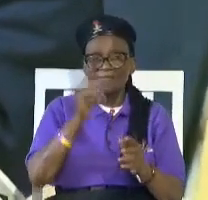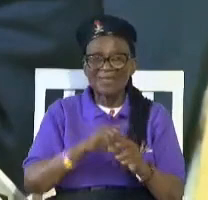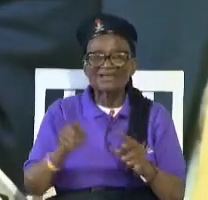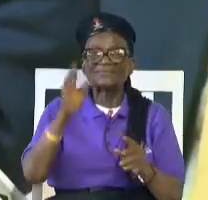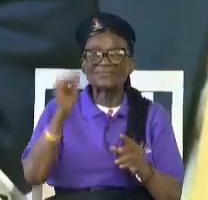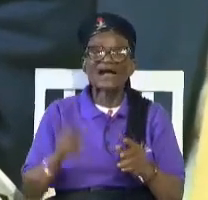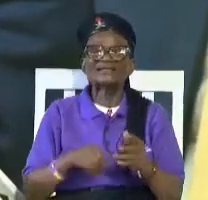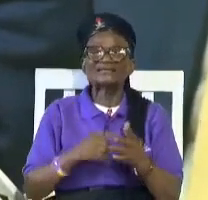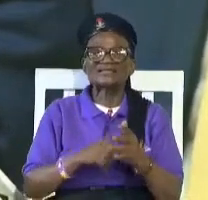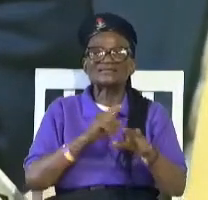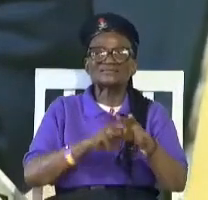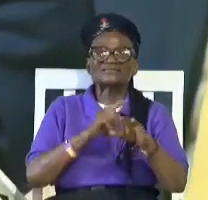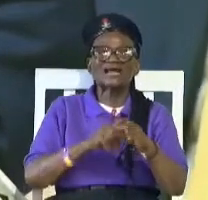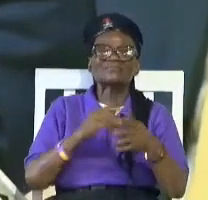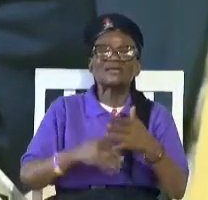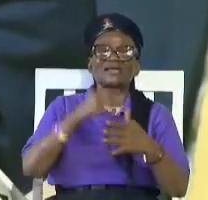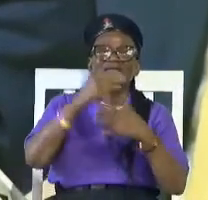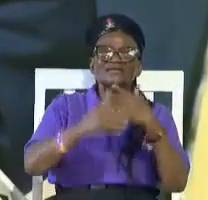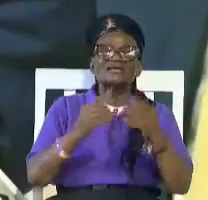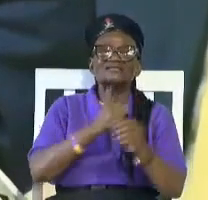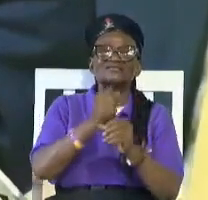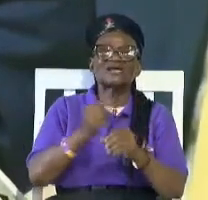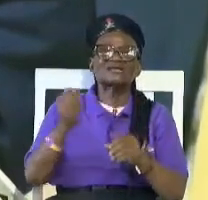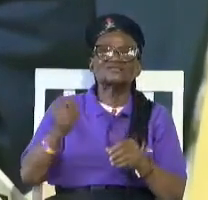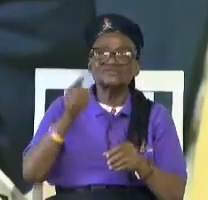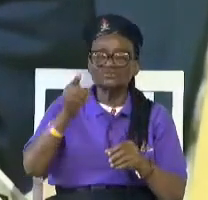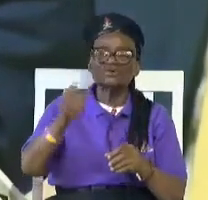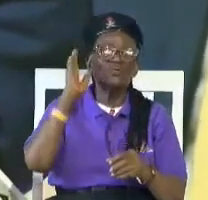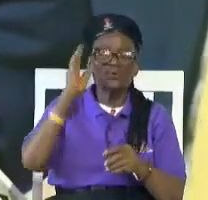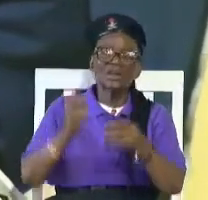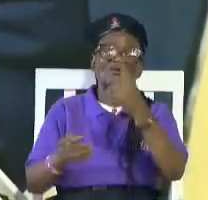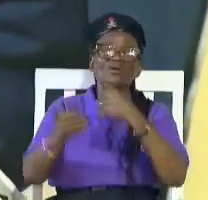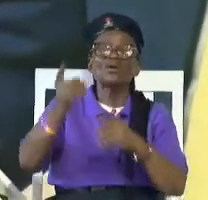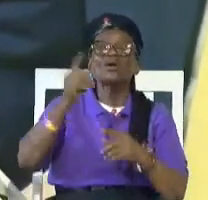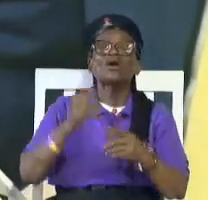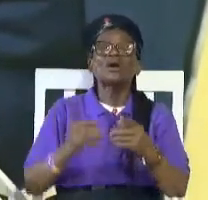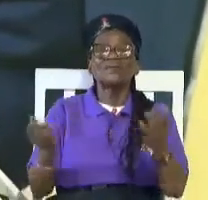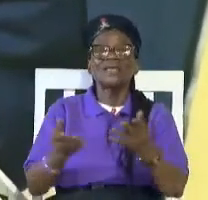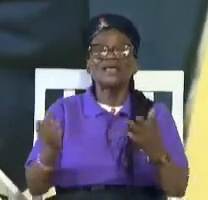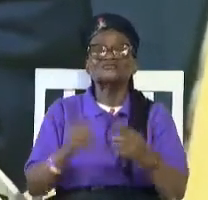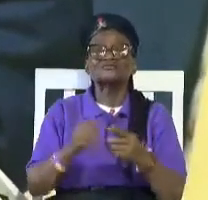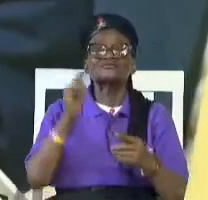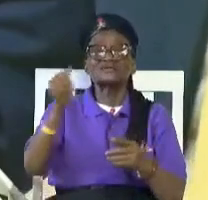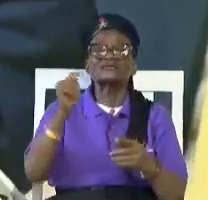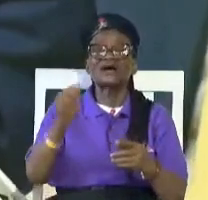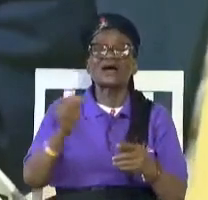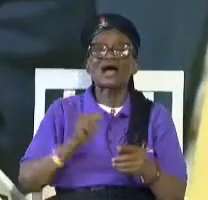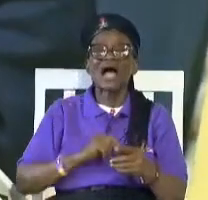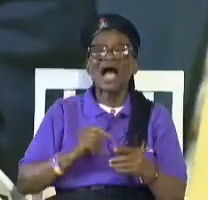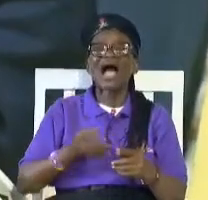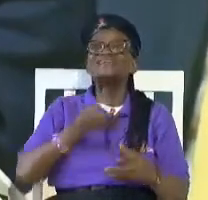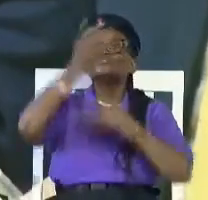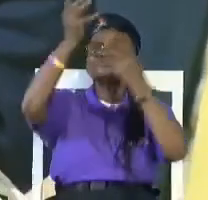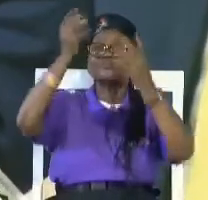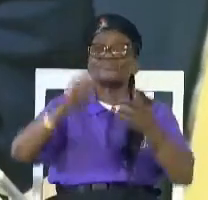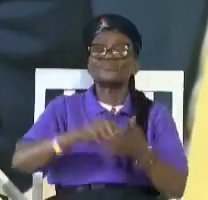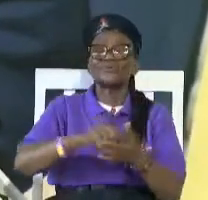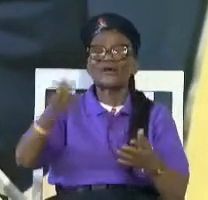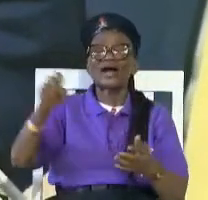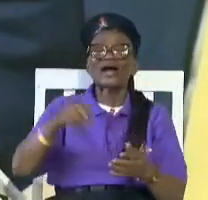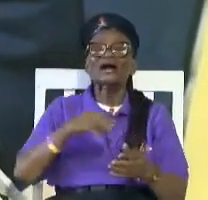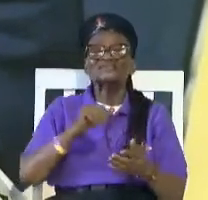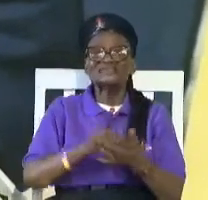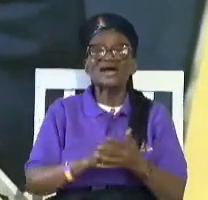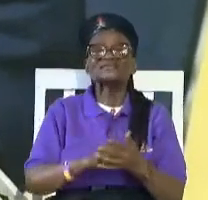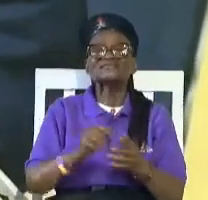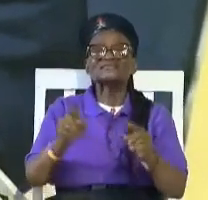altar with your bundle of joy. I jumped up from where I was seated. I claimed it with a loud amen. That